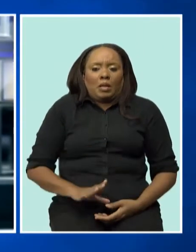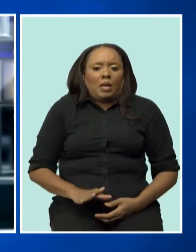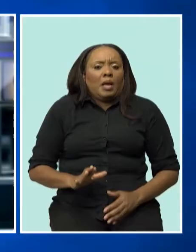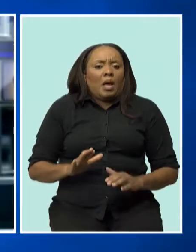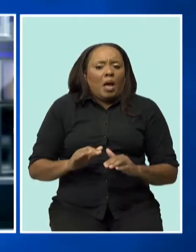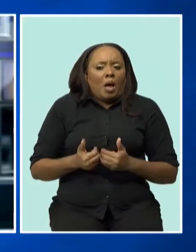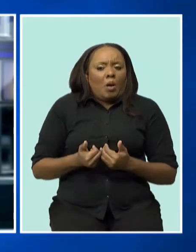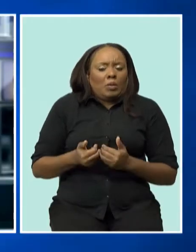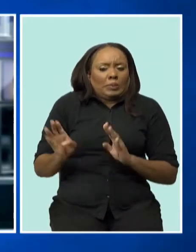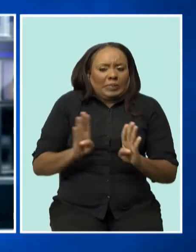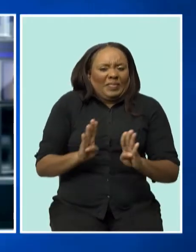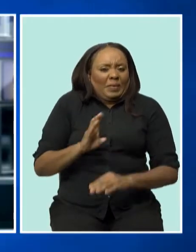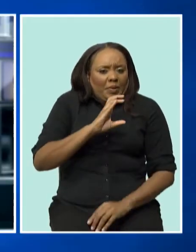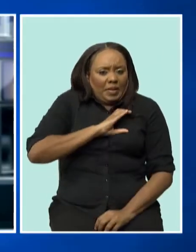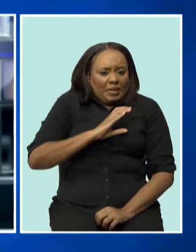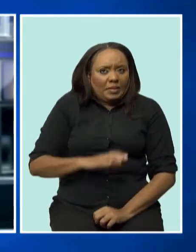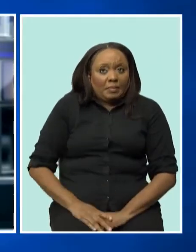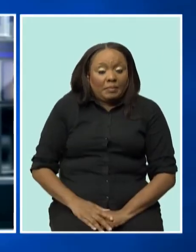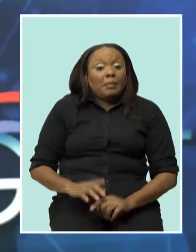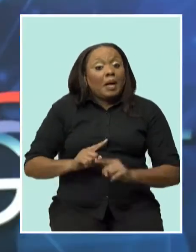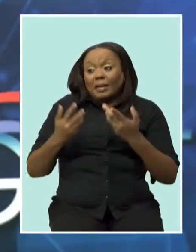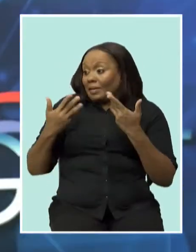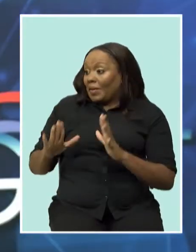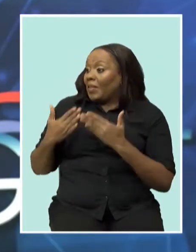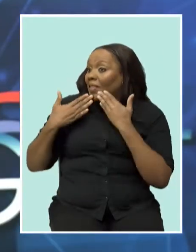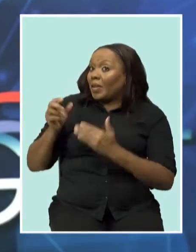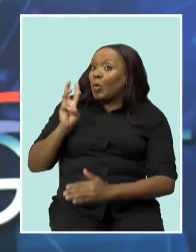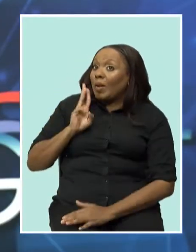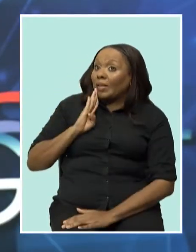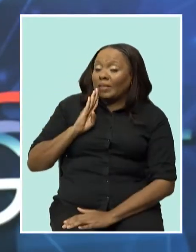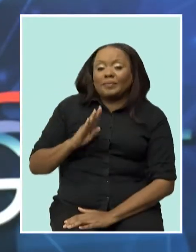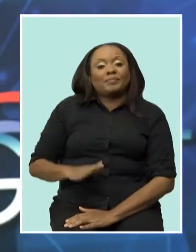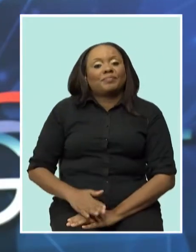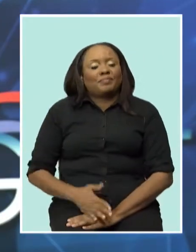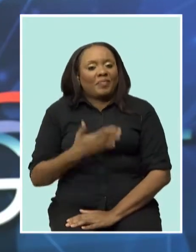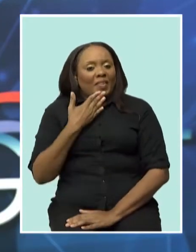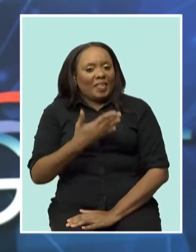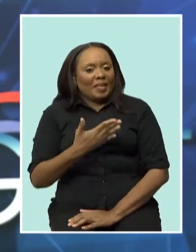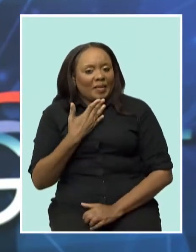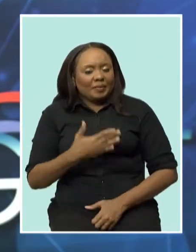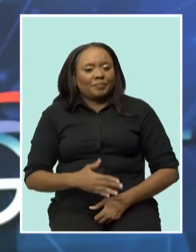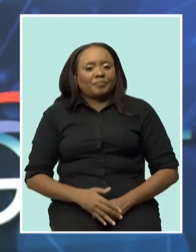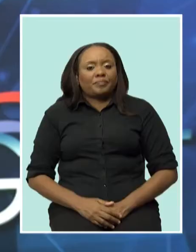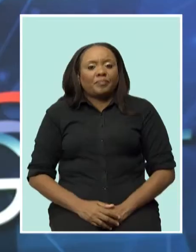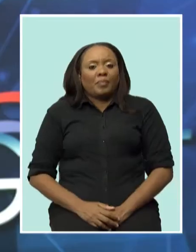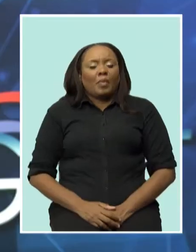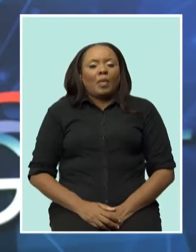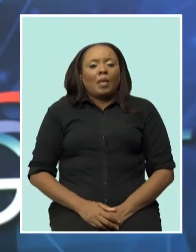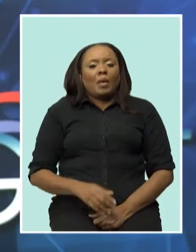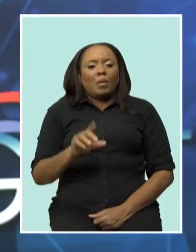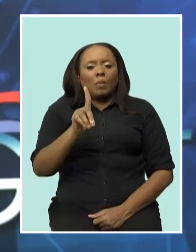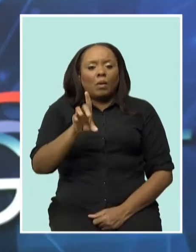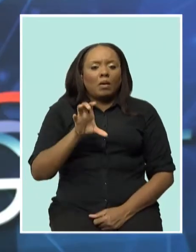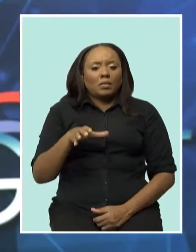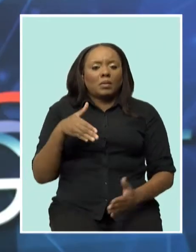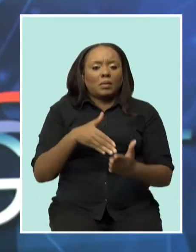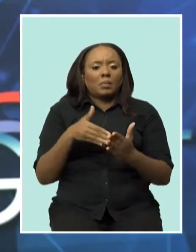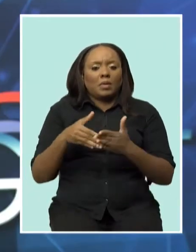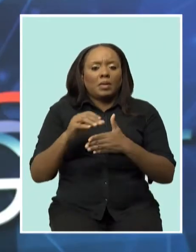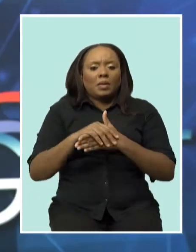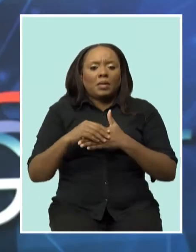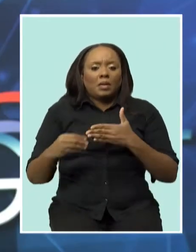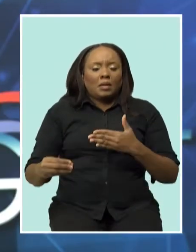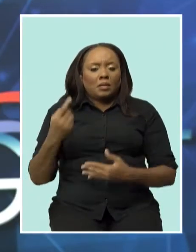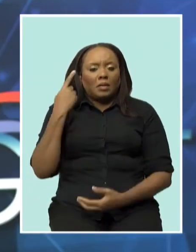judiciary. Thank you, Wendy, for that report. A significant investment of $100 million in Boss